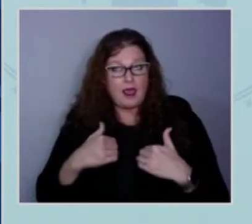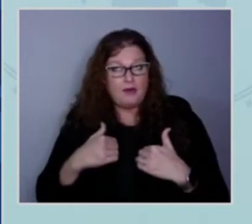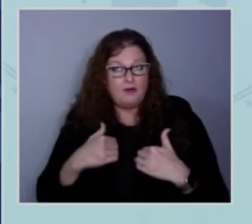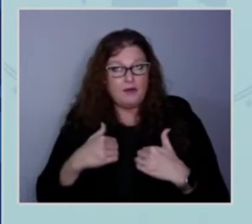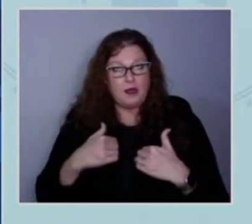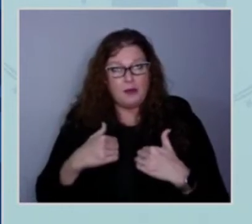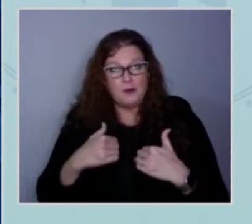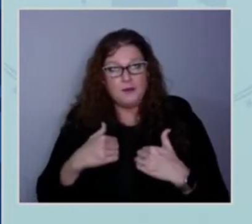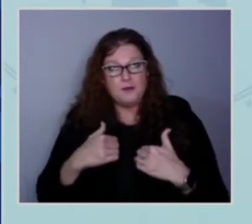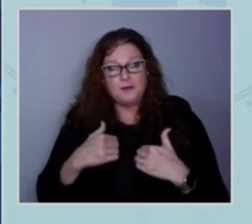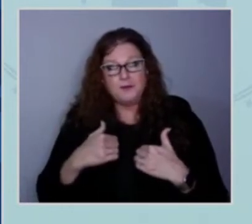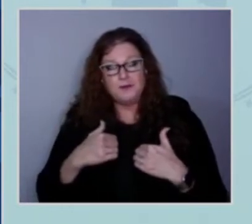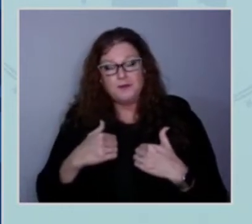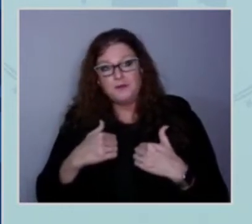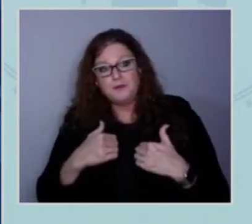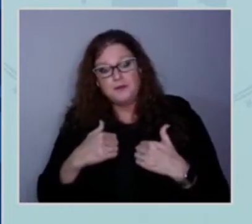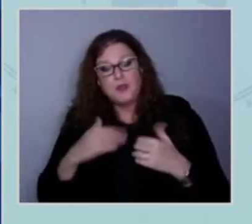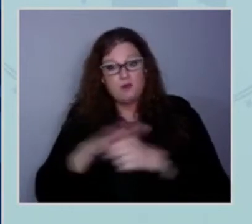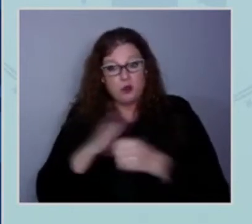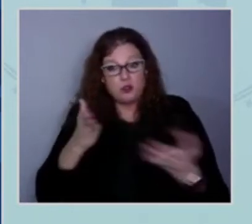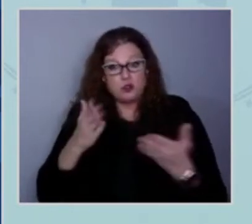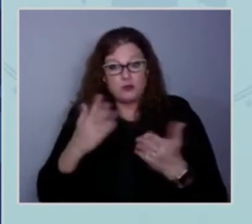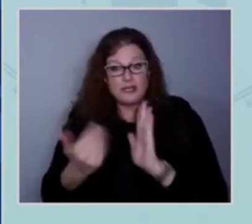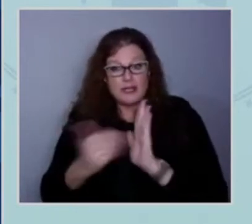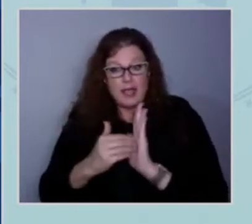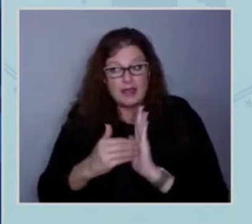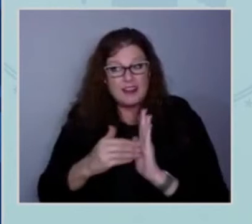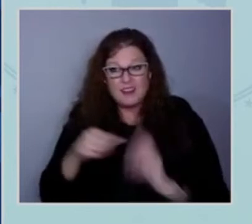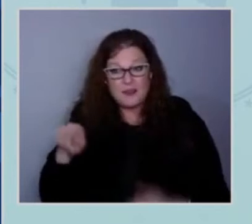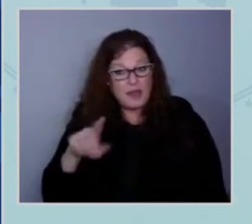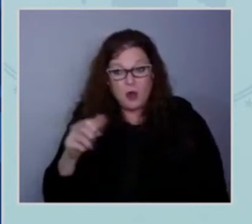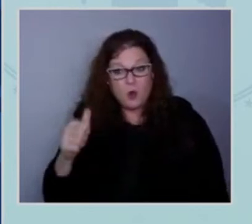able to open up again and have